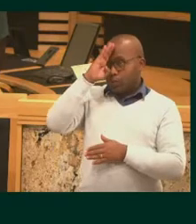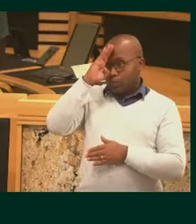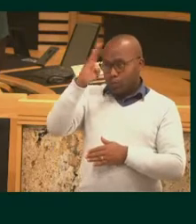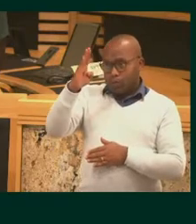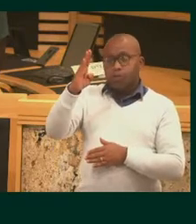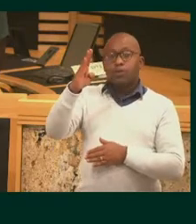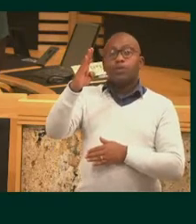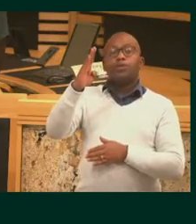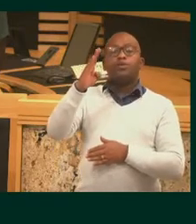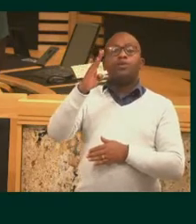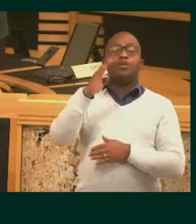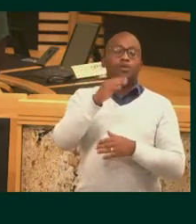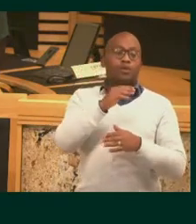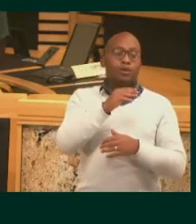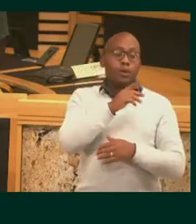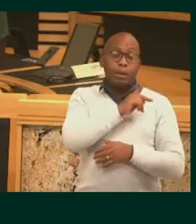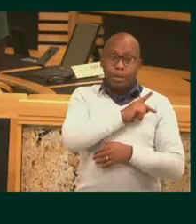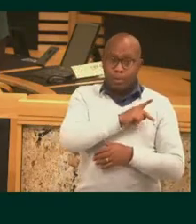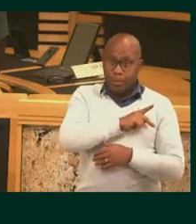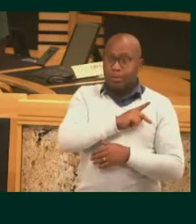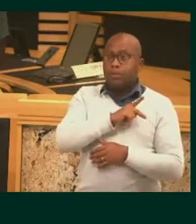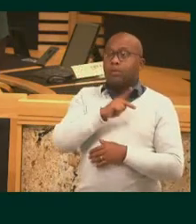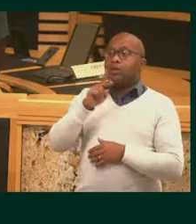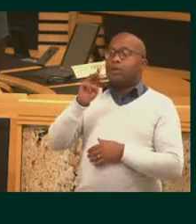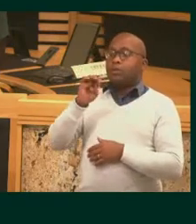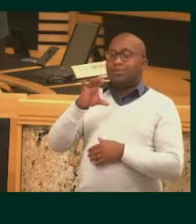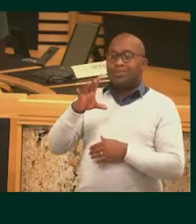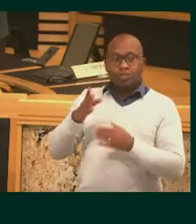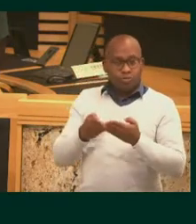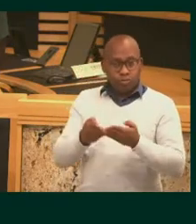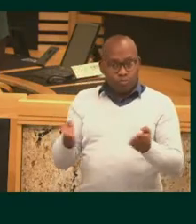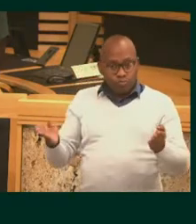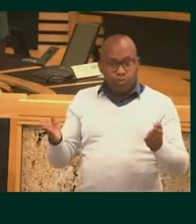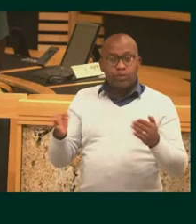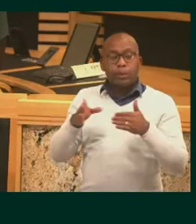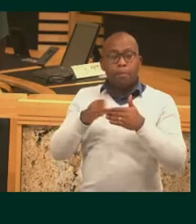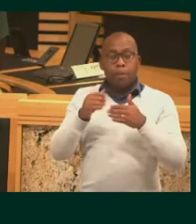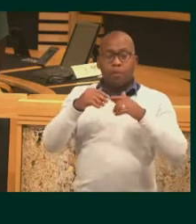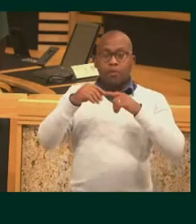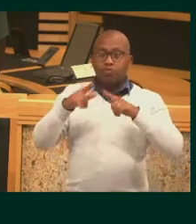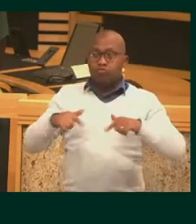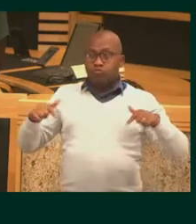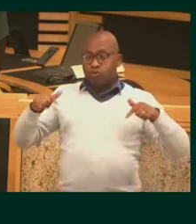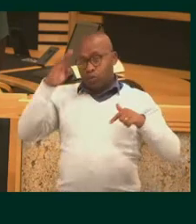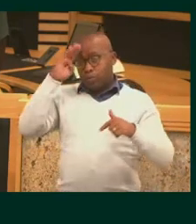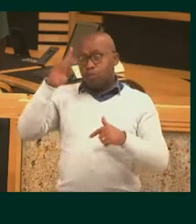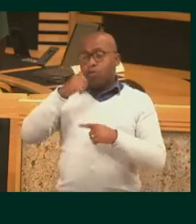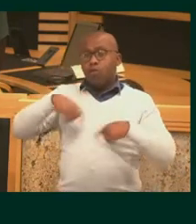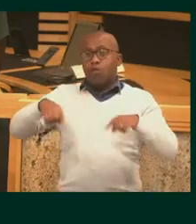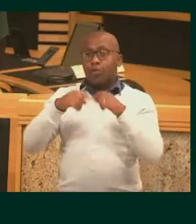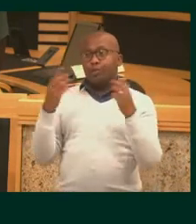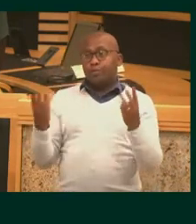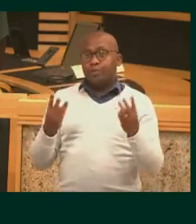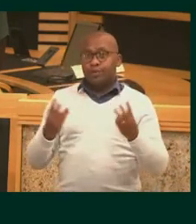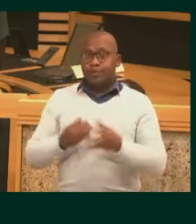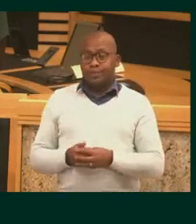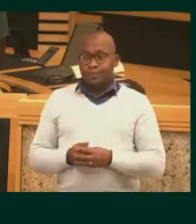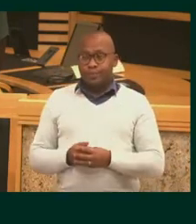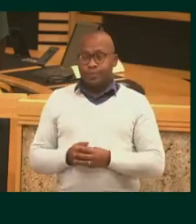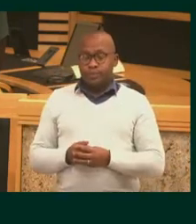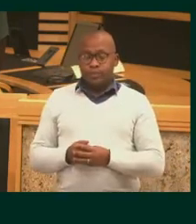acting Premier honorable mes honorable members and distinguished guests uh good afternoon